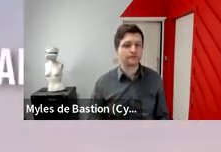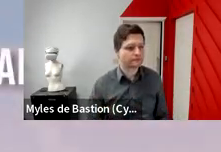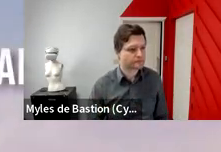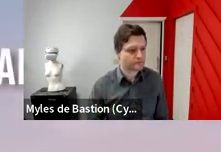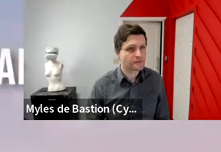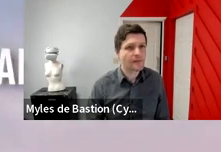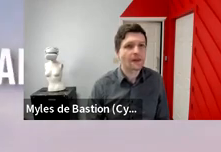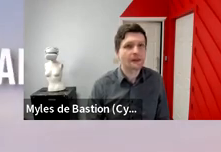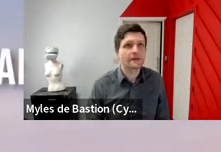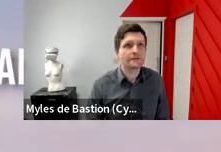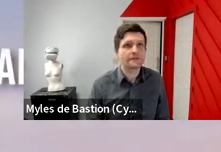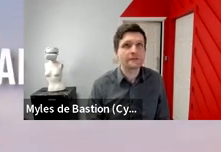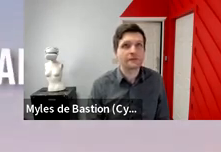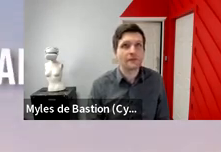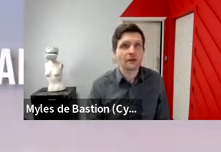deaf person.